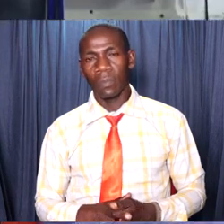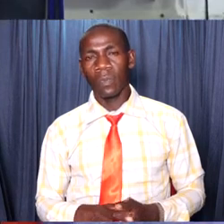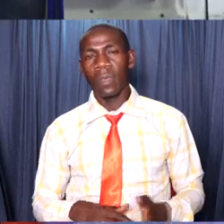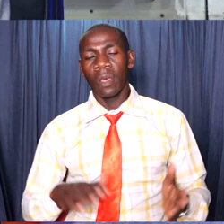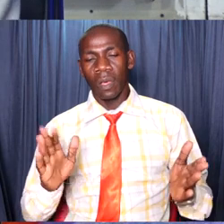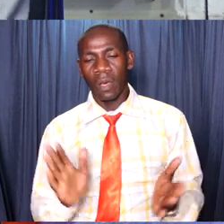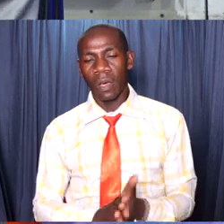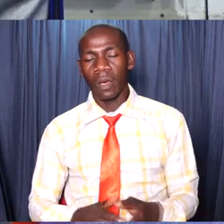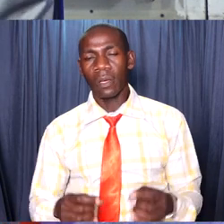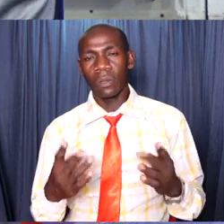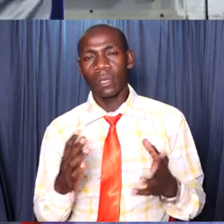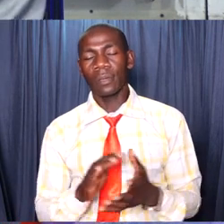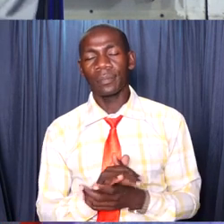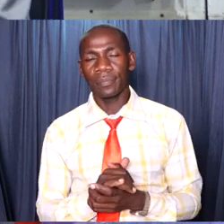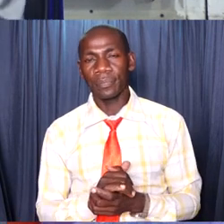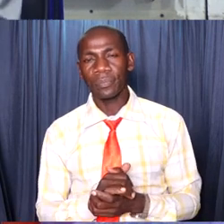Hallelujah.